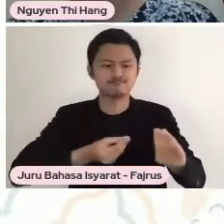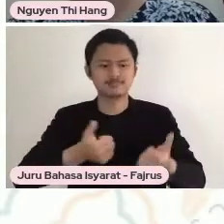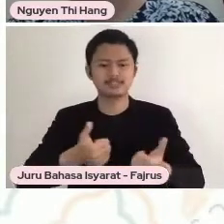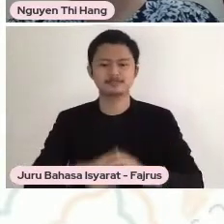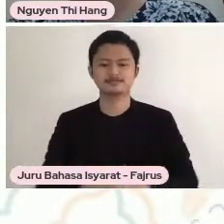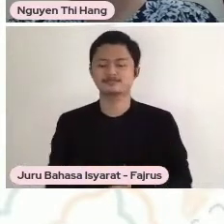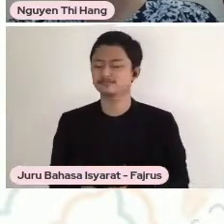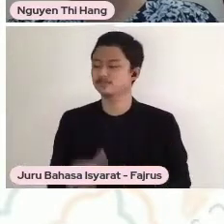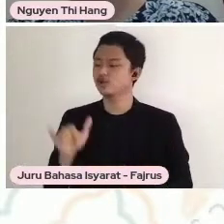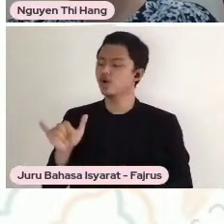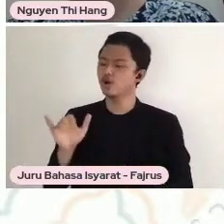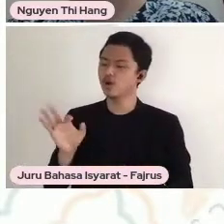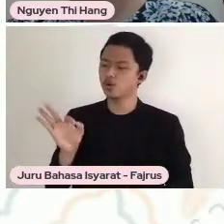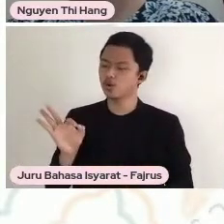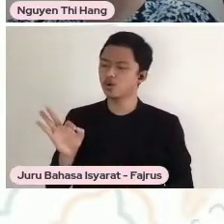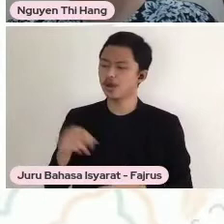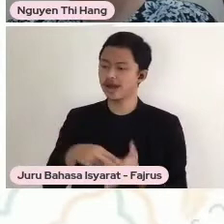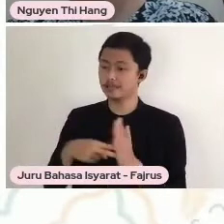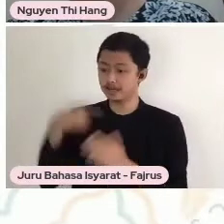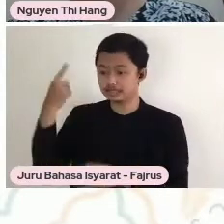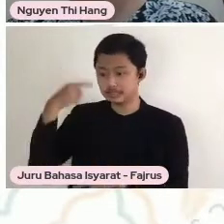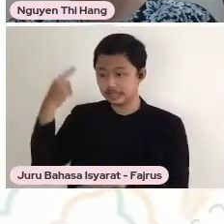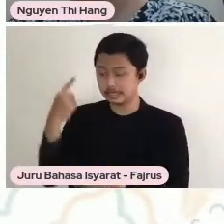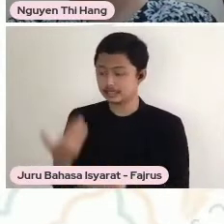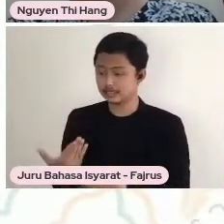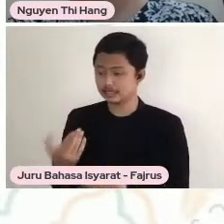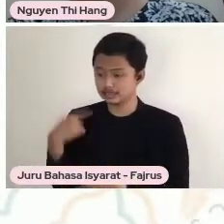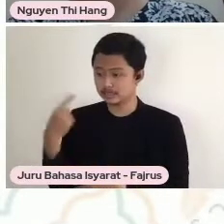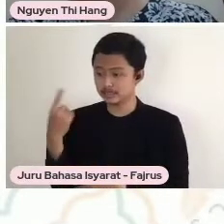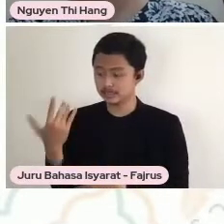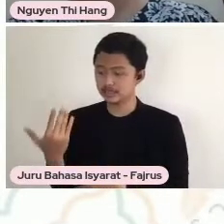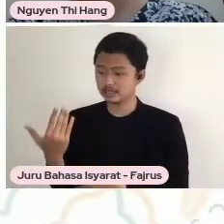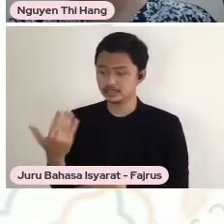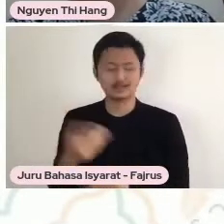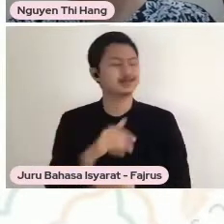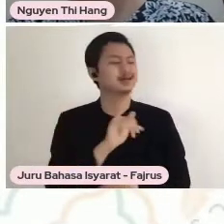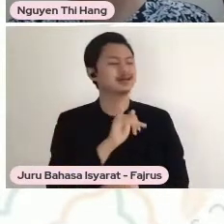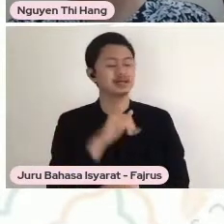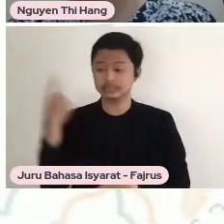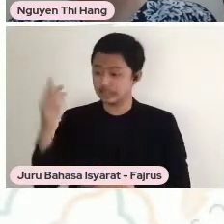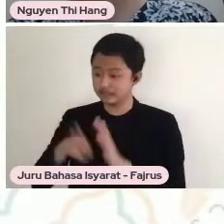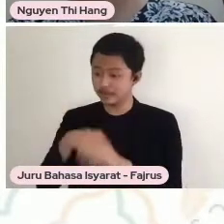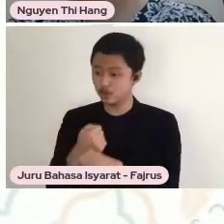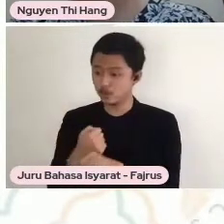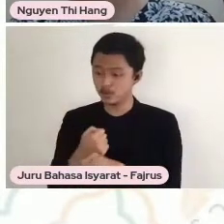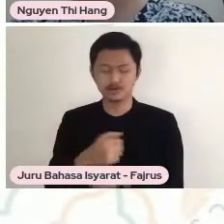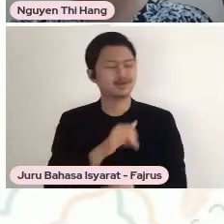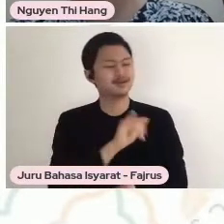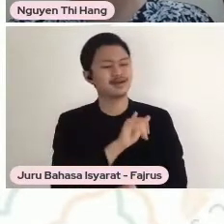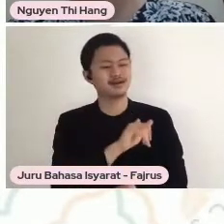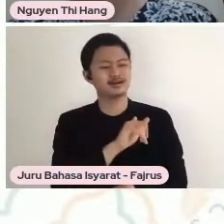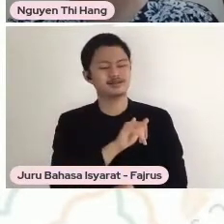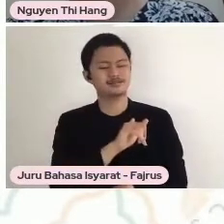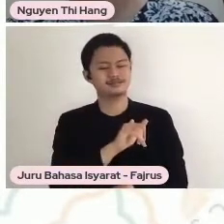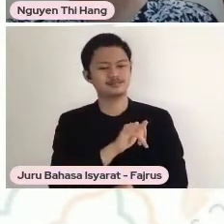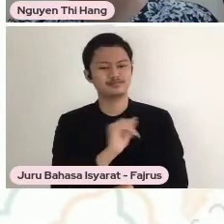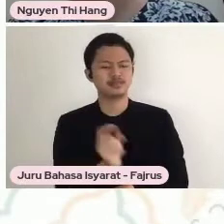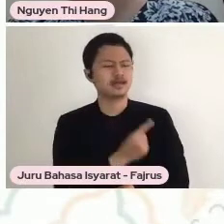a routine activity every week. Yes, you see. Yeah,